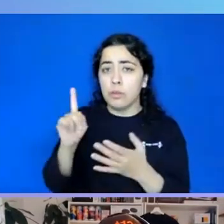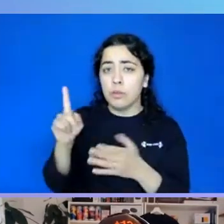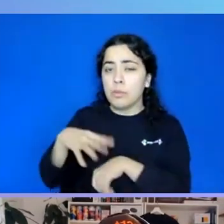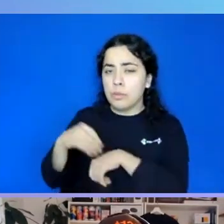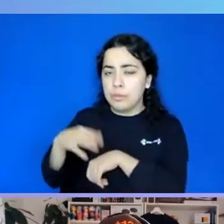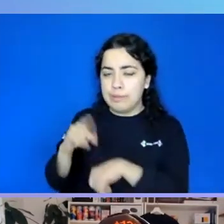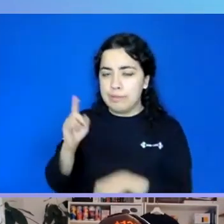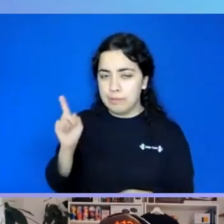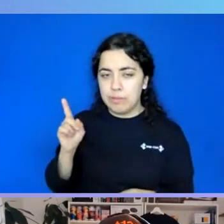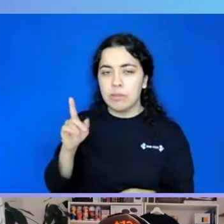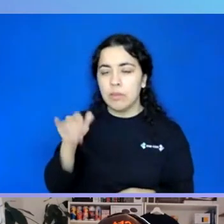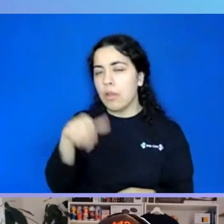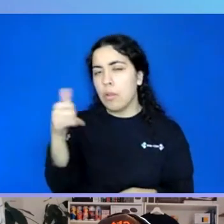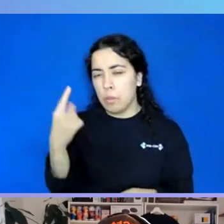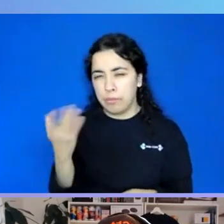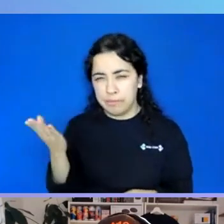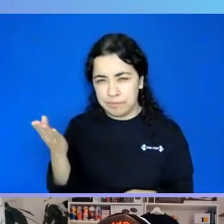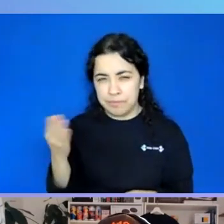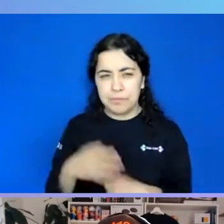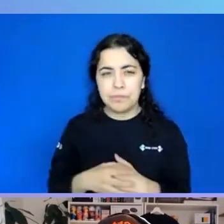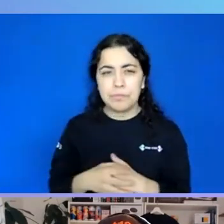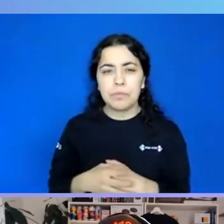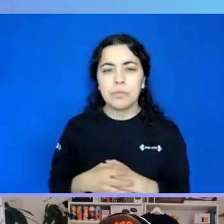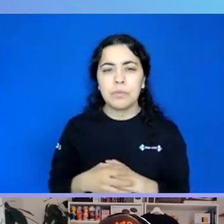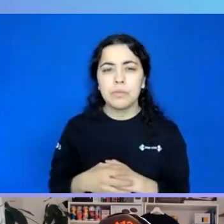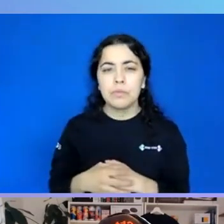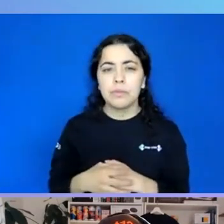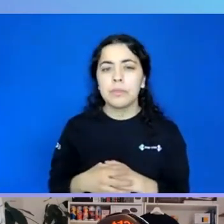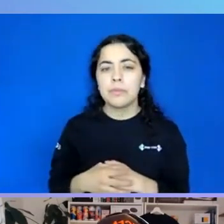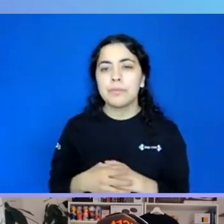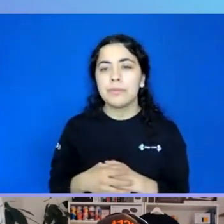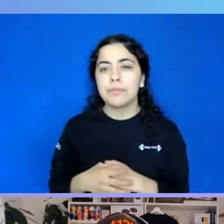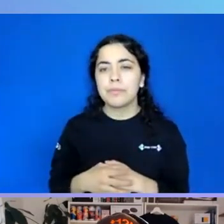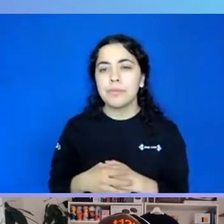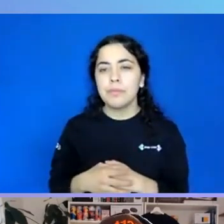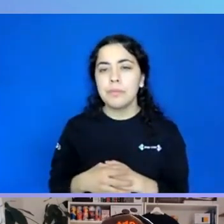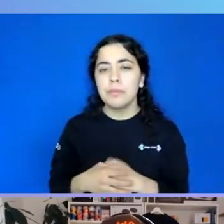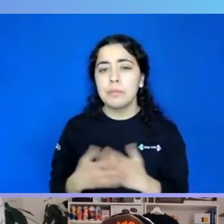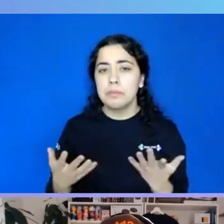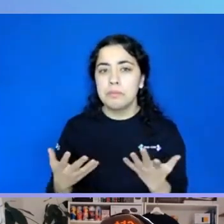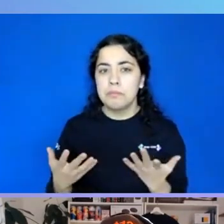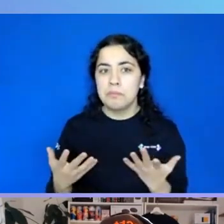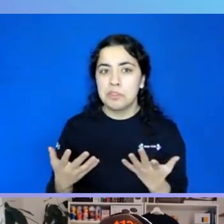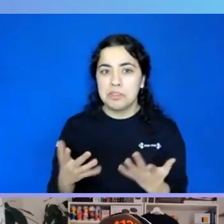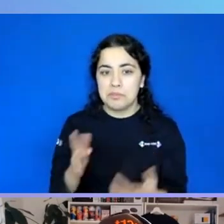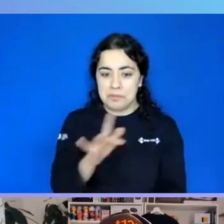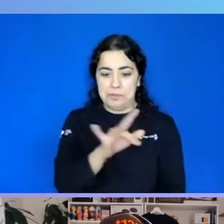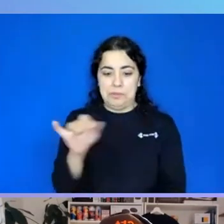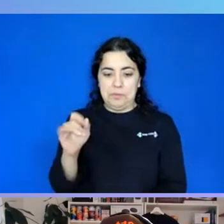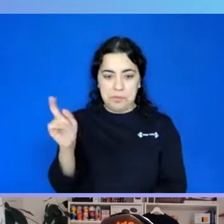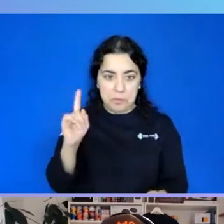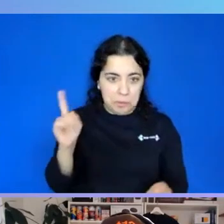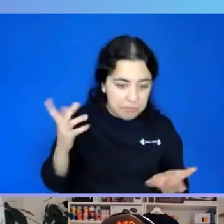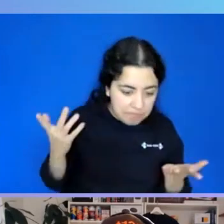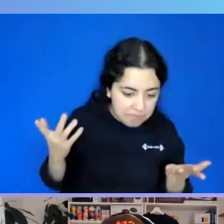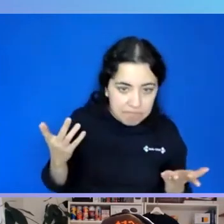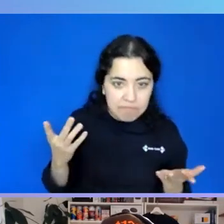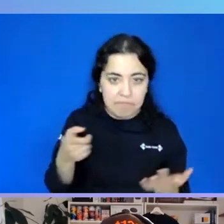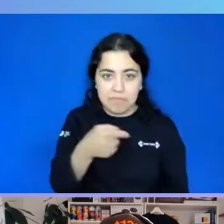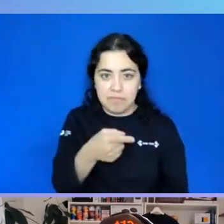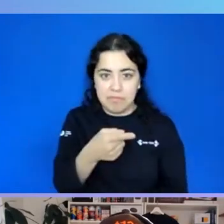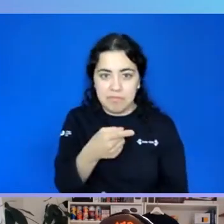which just says it's just empty. It's only a footer.